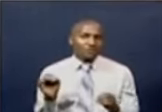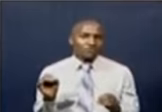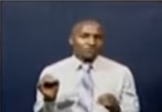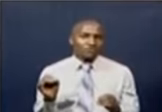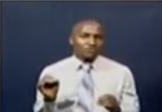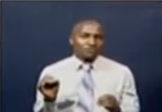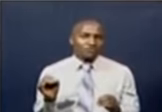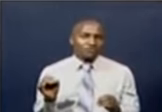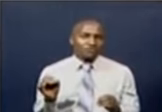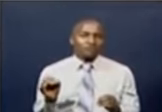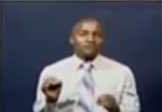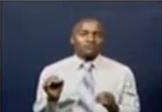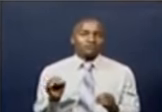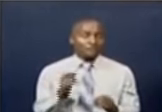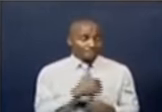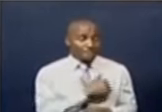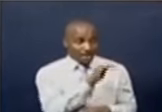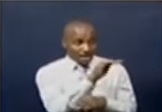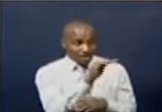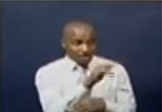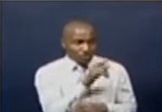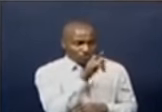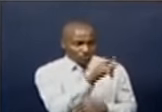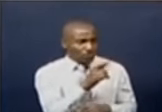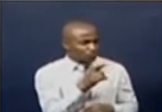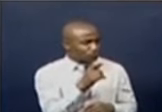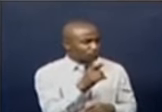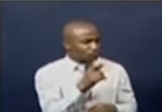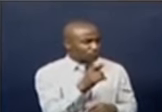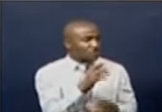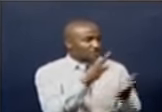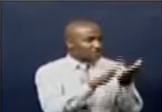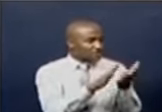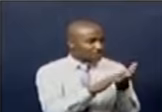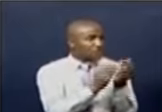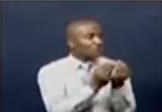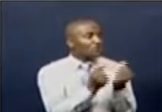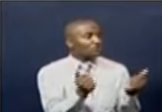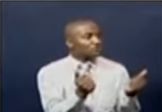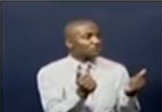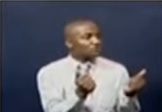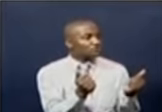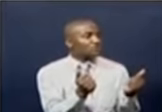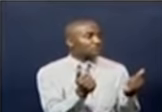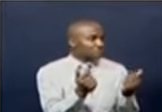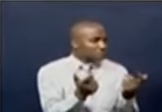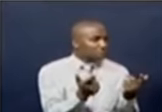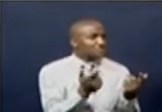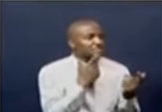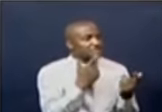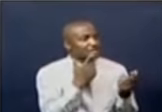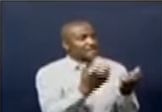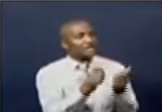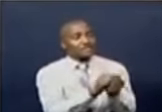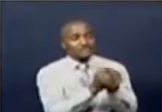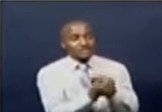Okay. I can't hear you. Yes, Moses, I'm saying you have suggested a solution here. It's so drastic, like we're saying, because you're saying